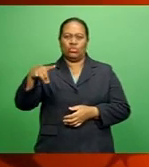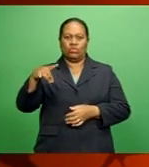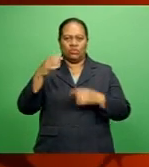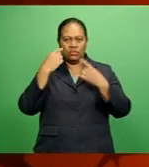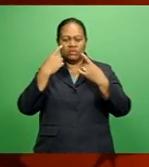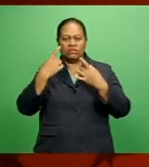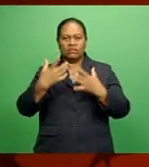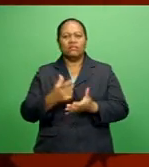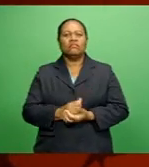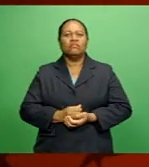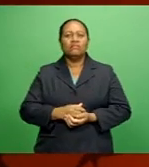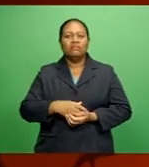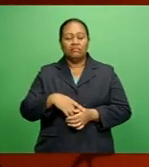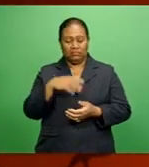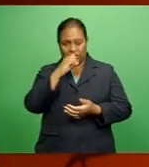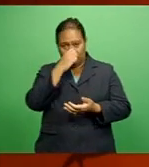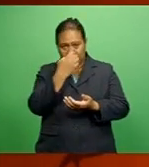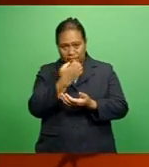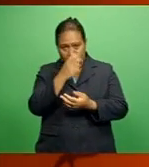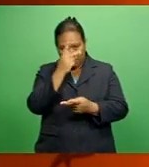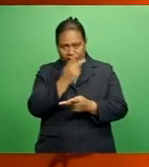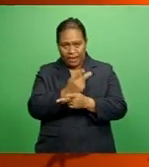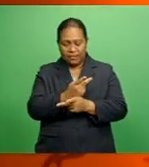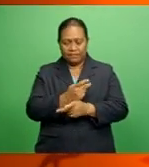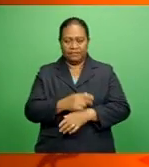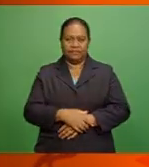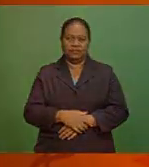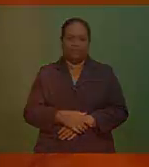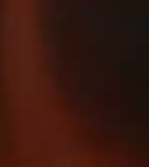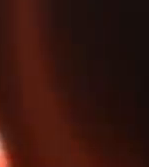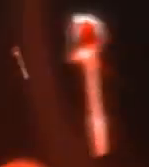and endangered bear couscous. This and more coming up.